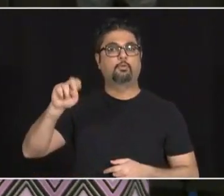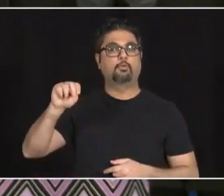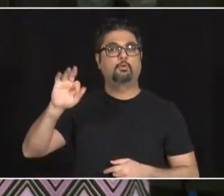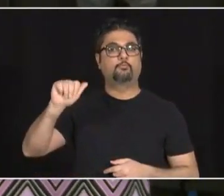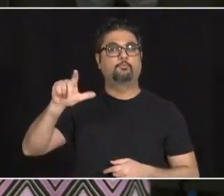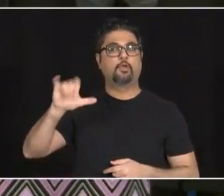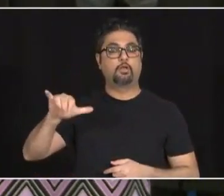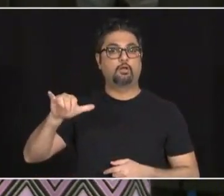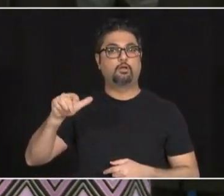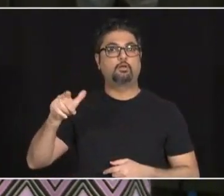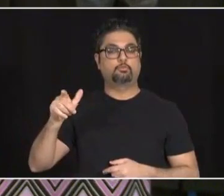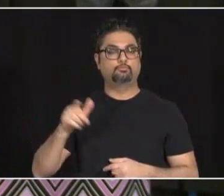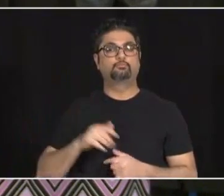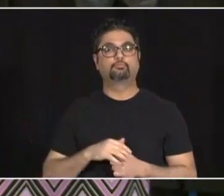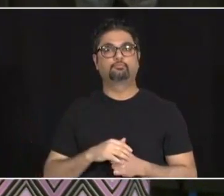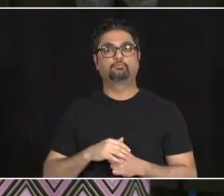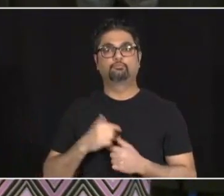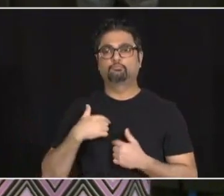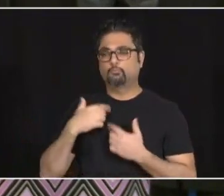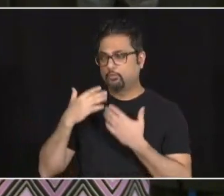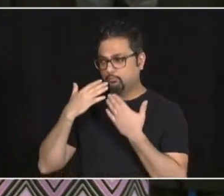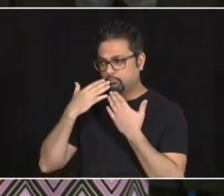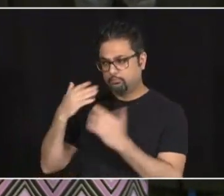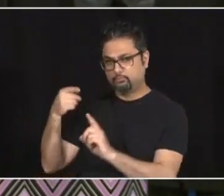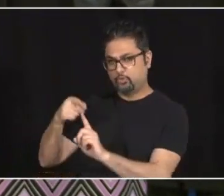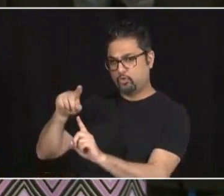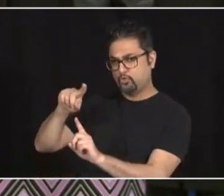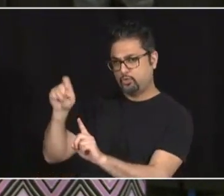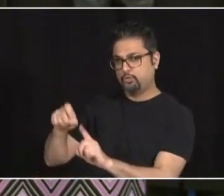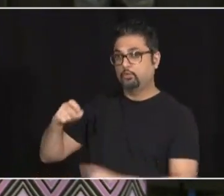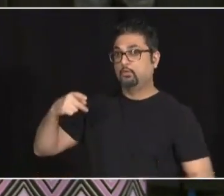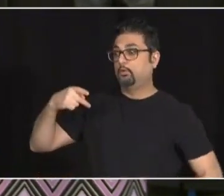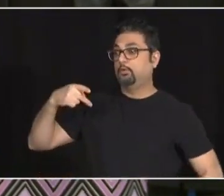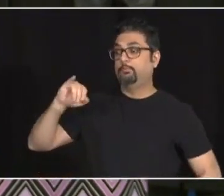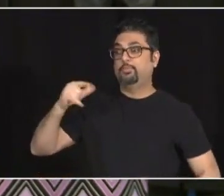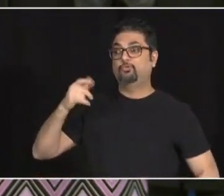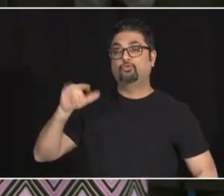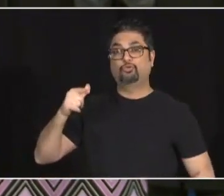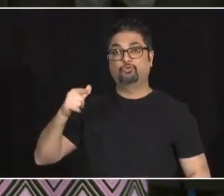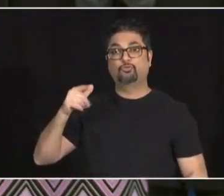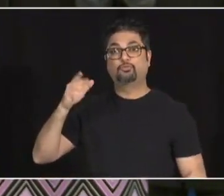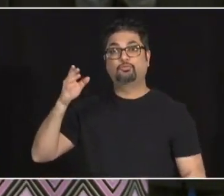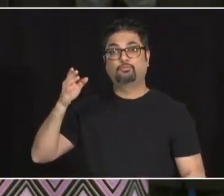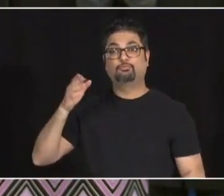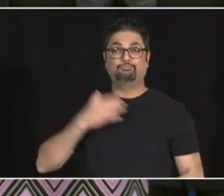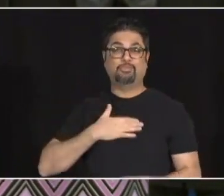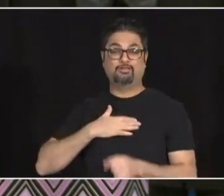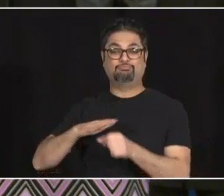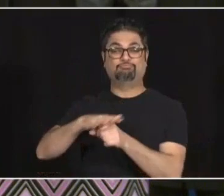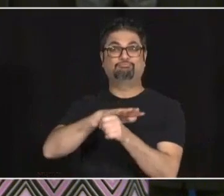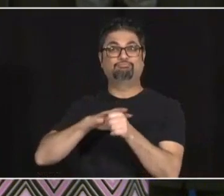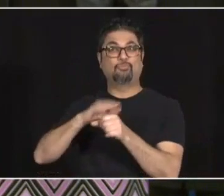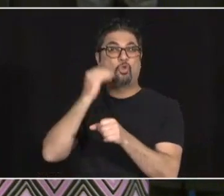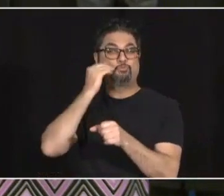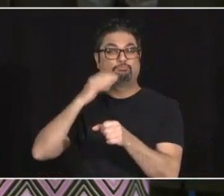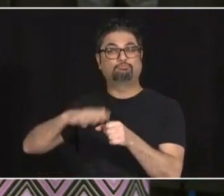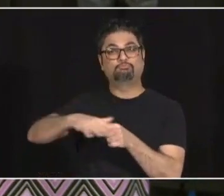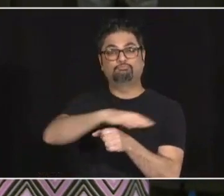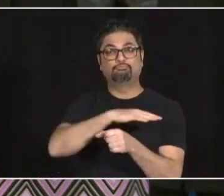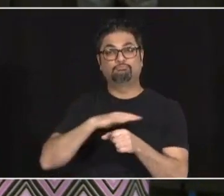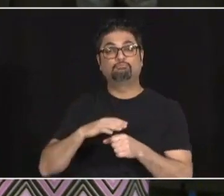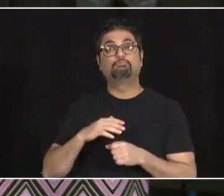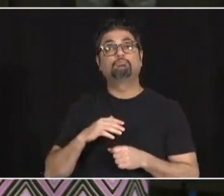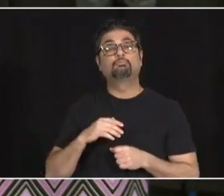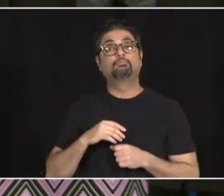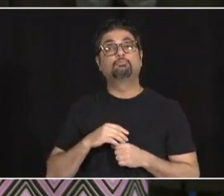a heartbreaking, and many families and constituents reached out to me, and I talked to